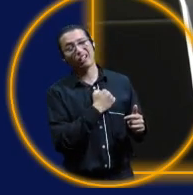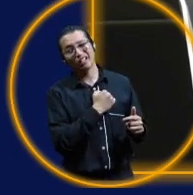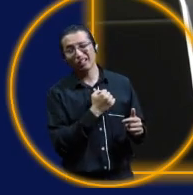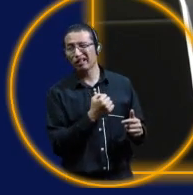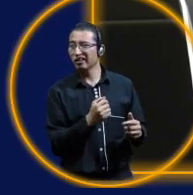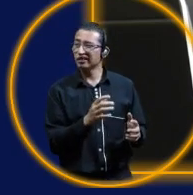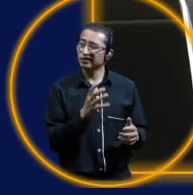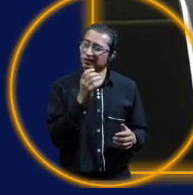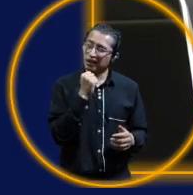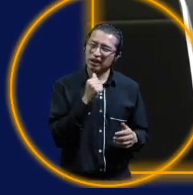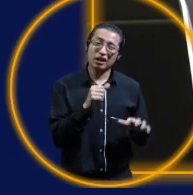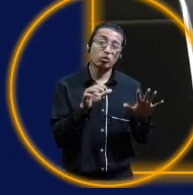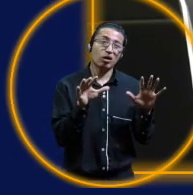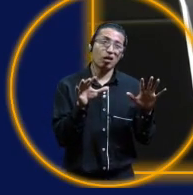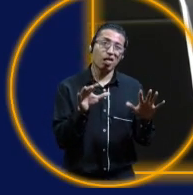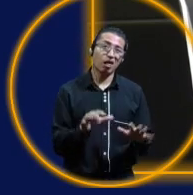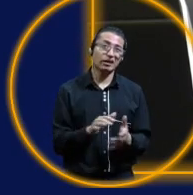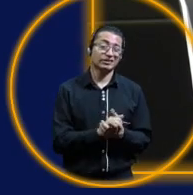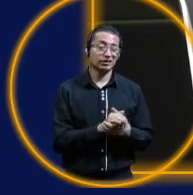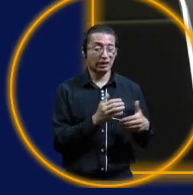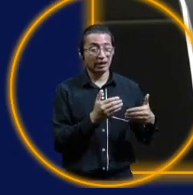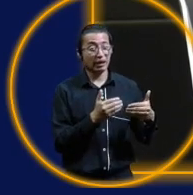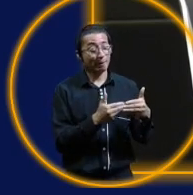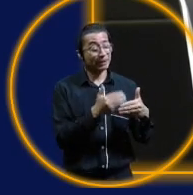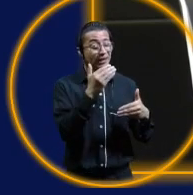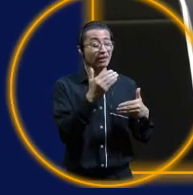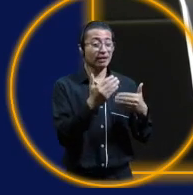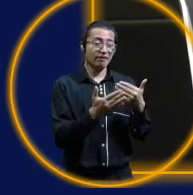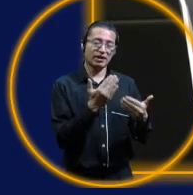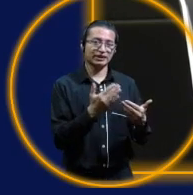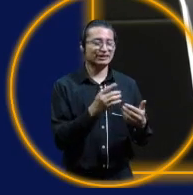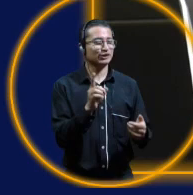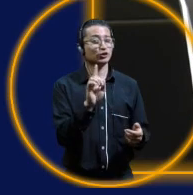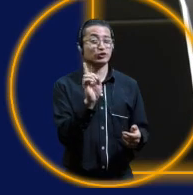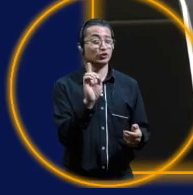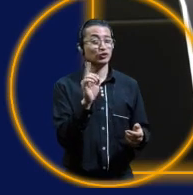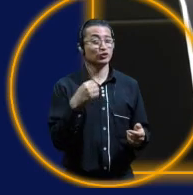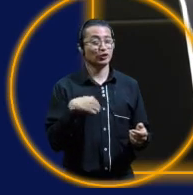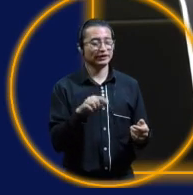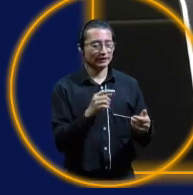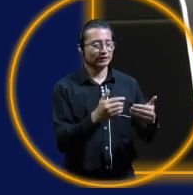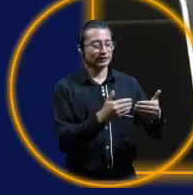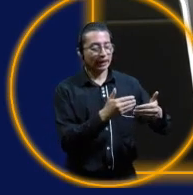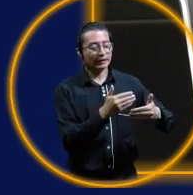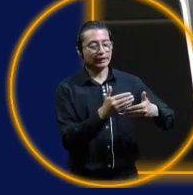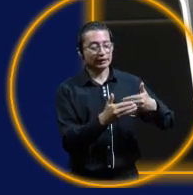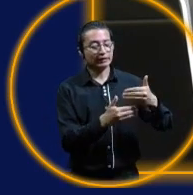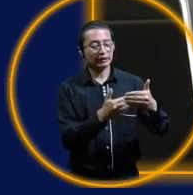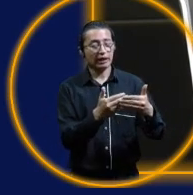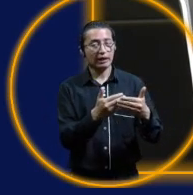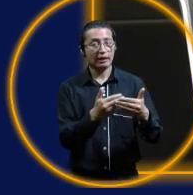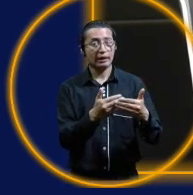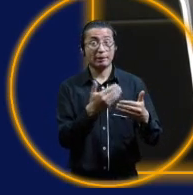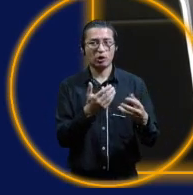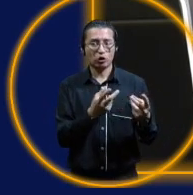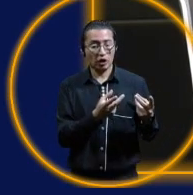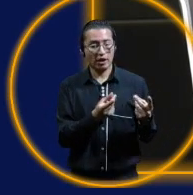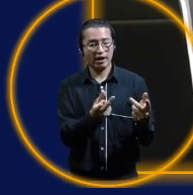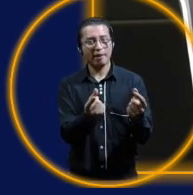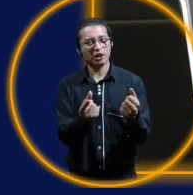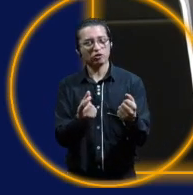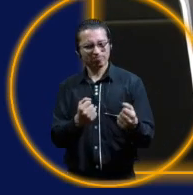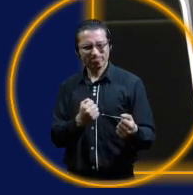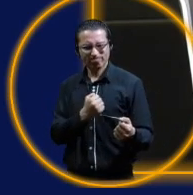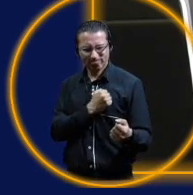drained. And so I think making more stuff should be the priority. So making stuff quickly is important for